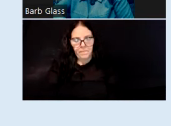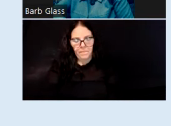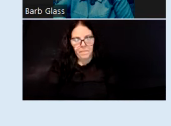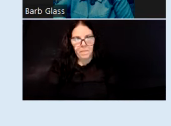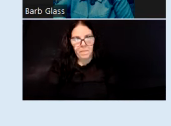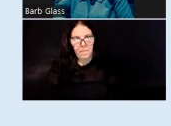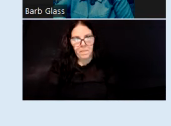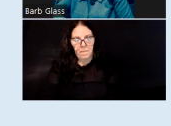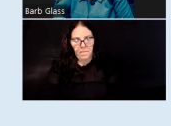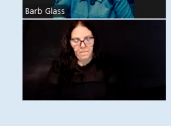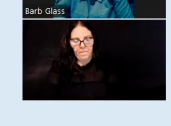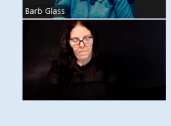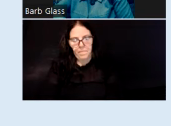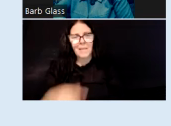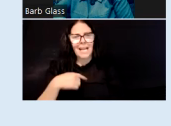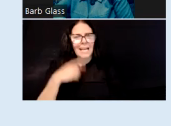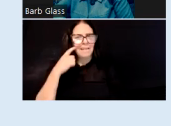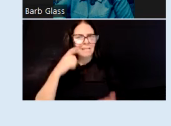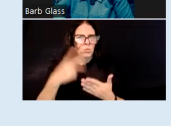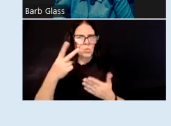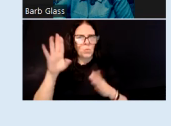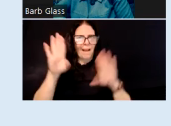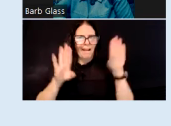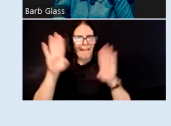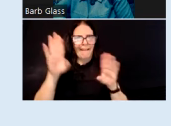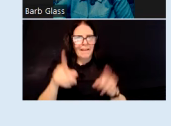Okay, there are two hands up. I was just going to say that.